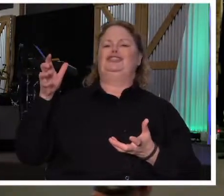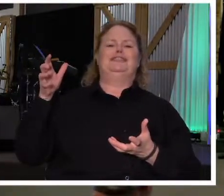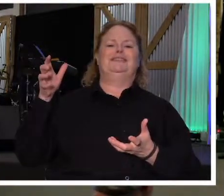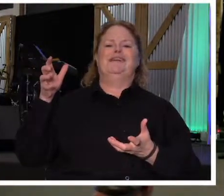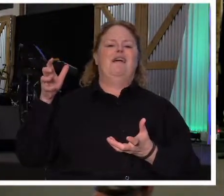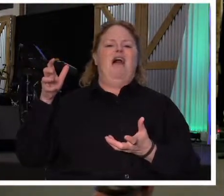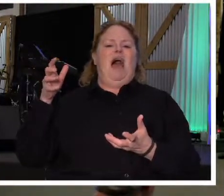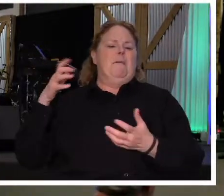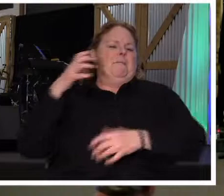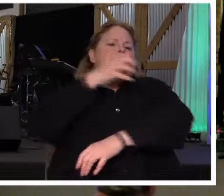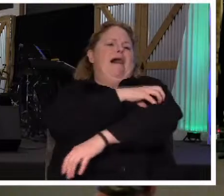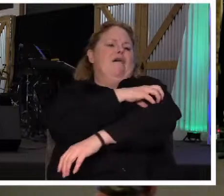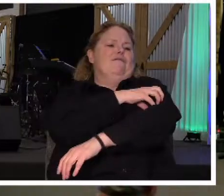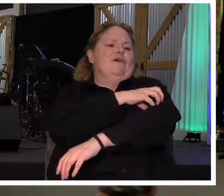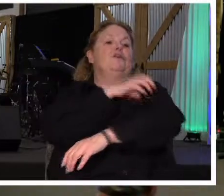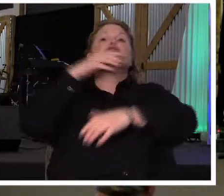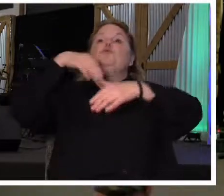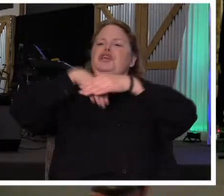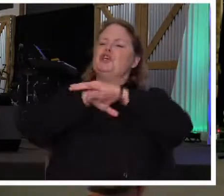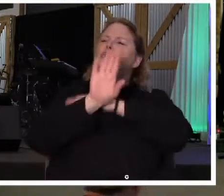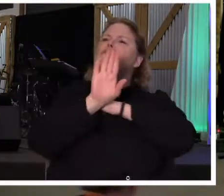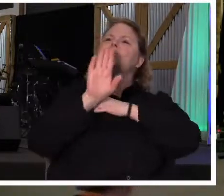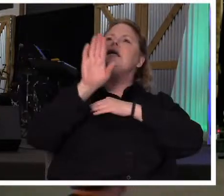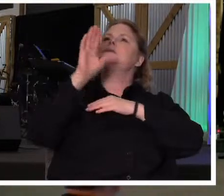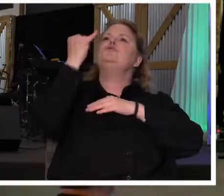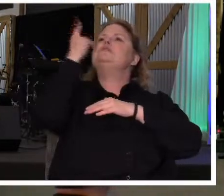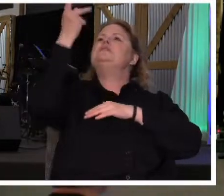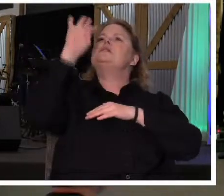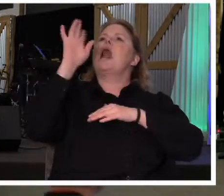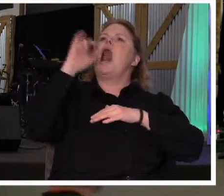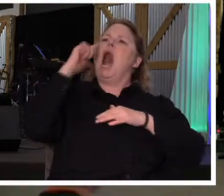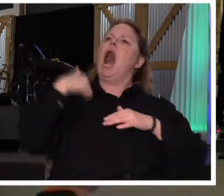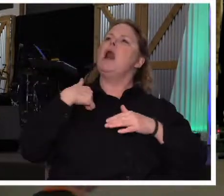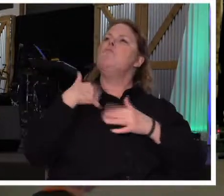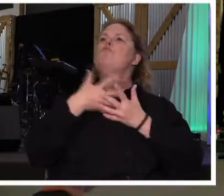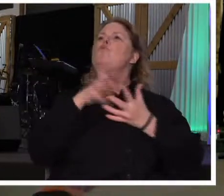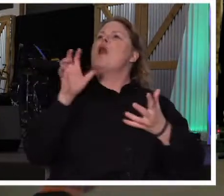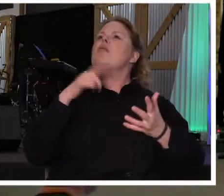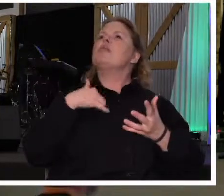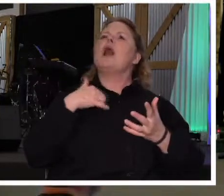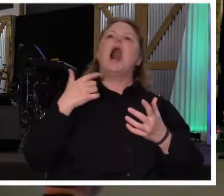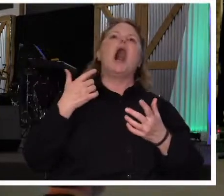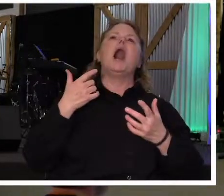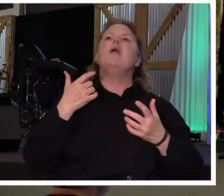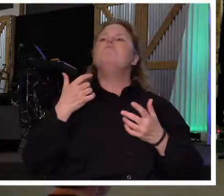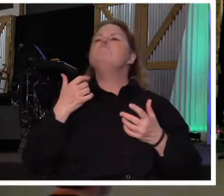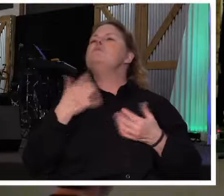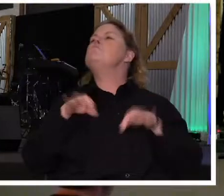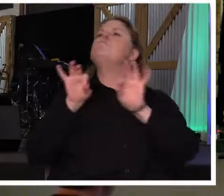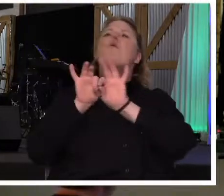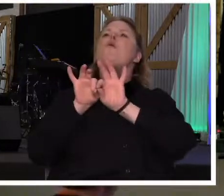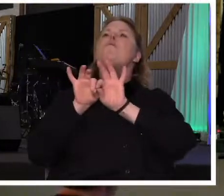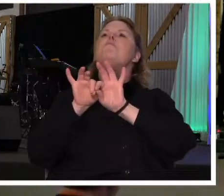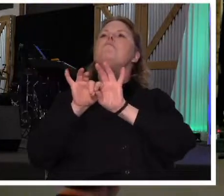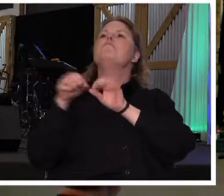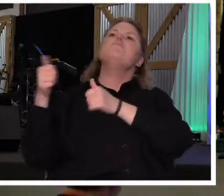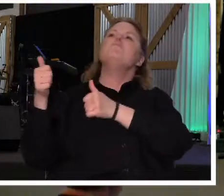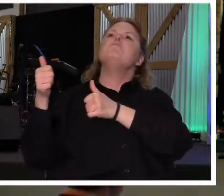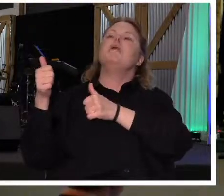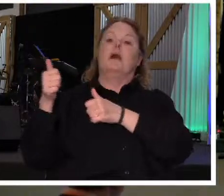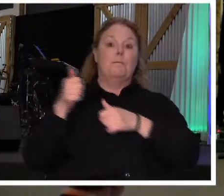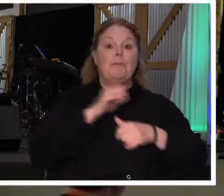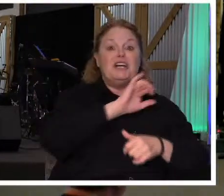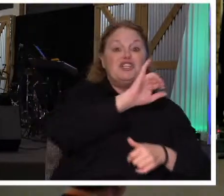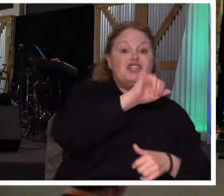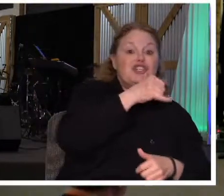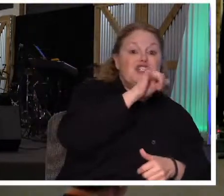in thinking highly of himself. Jeremiah, on the other side, grew up with feelings of inferiority. He never felt good enough.